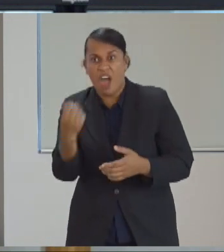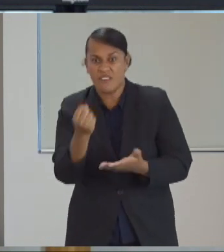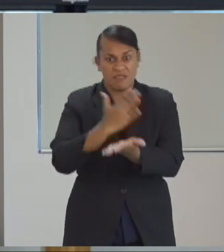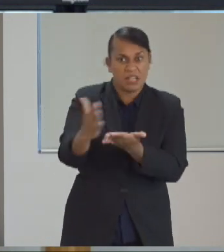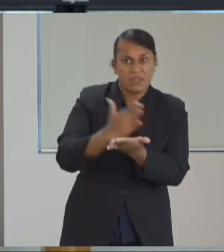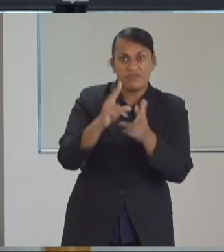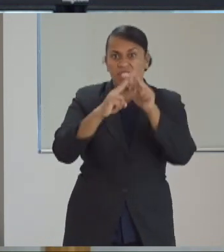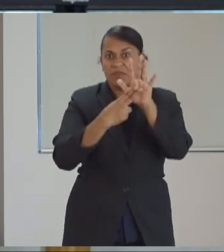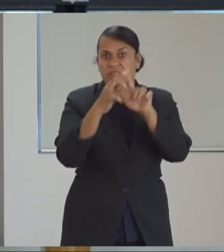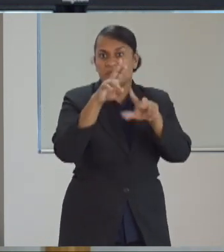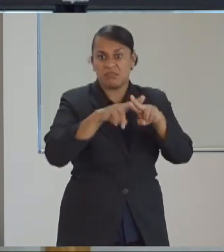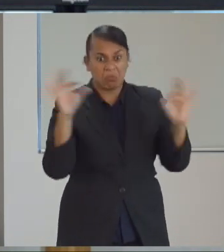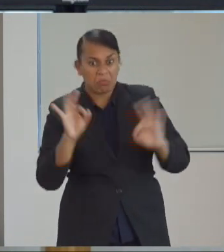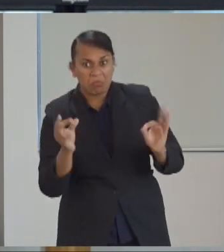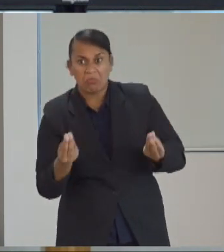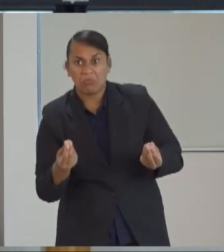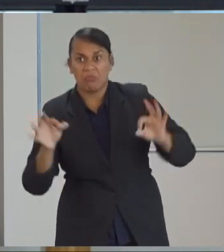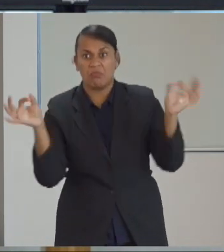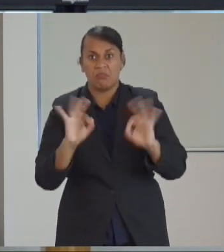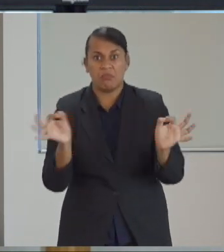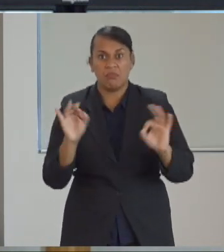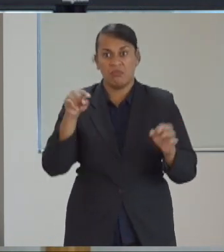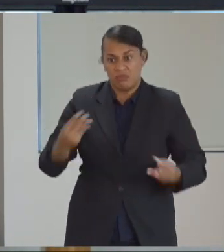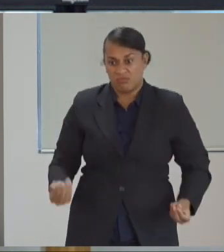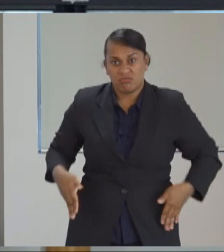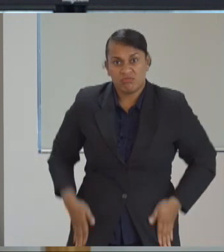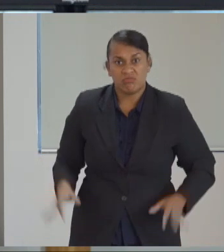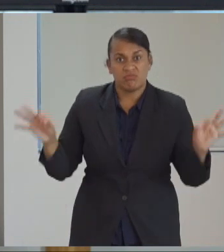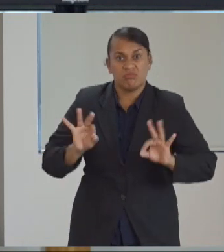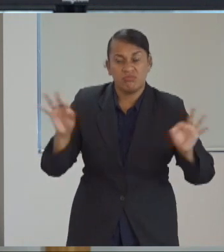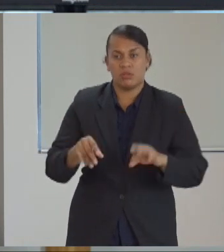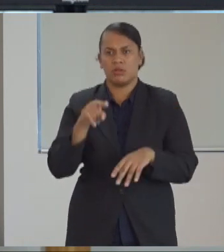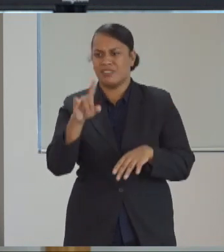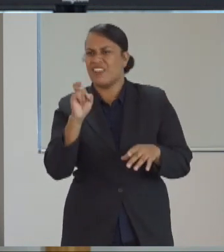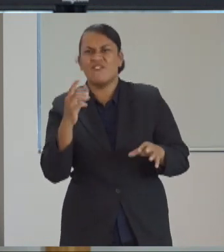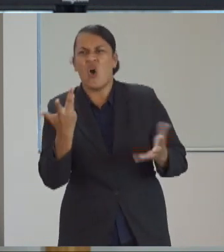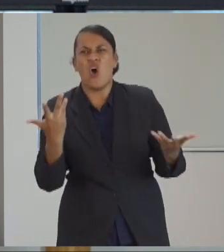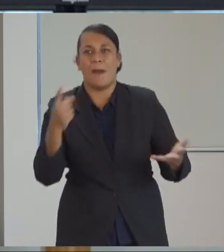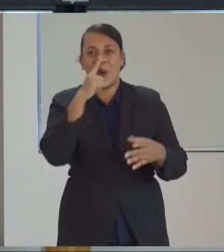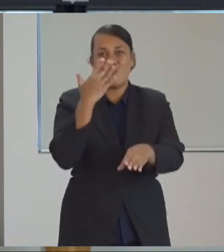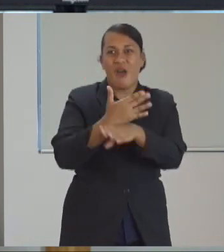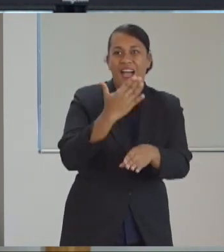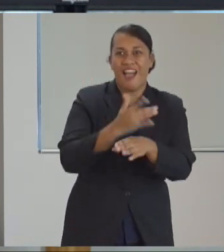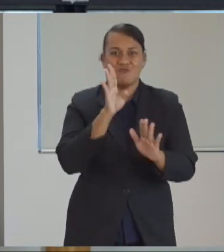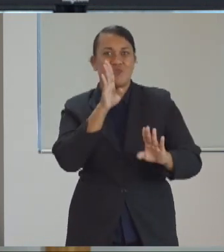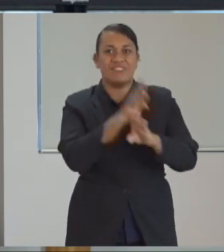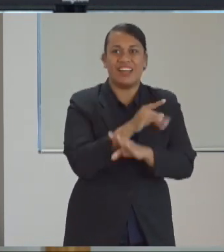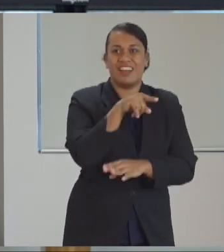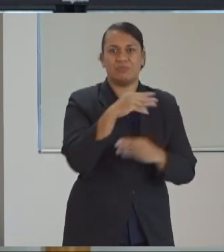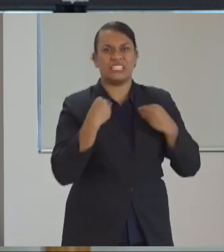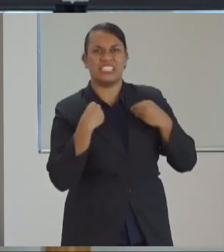they do not have funds in FNPF. We've mentioned about informal sector, but those that do not have business or hawkers